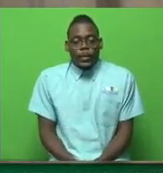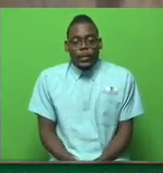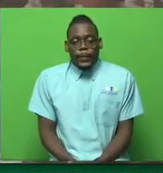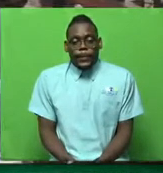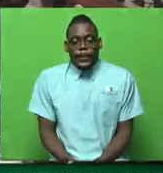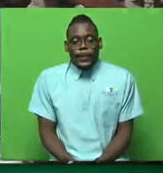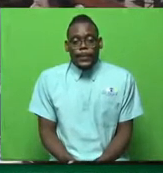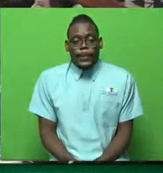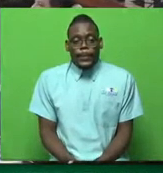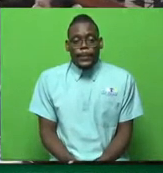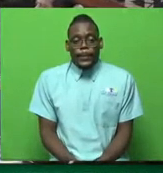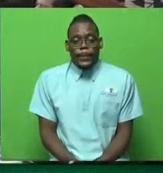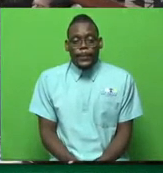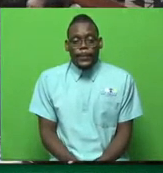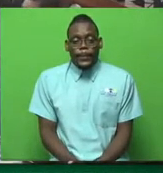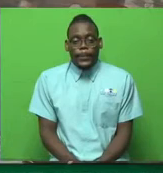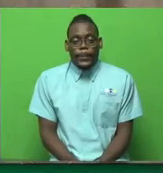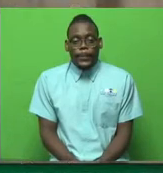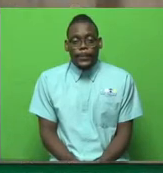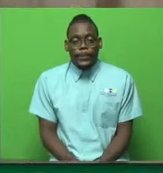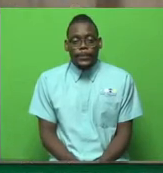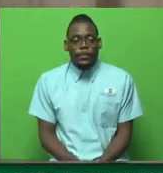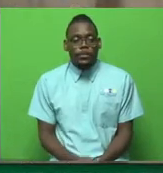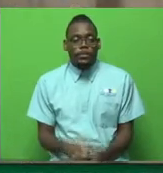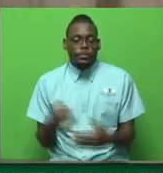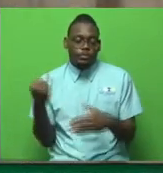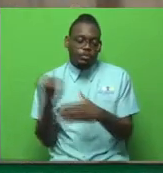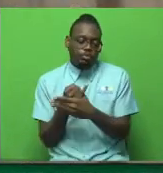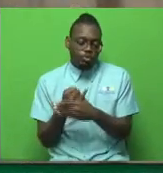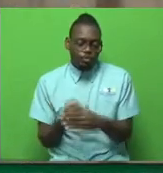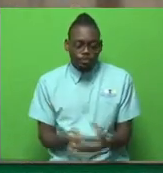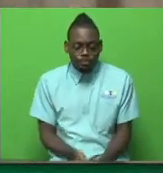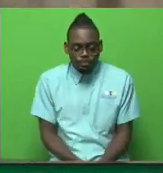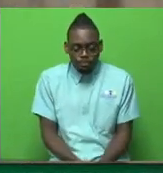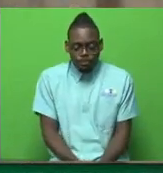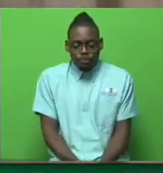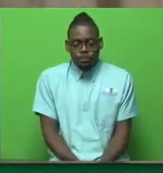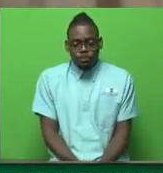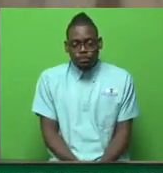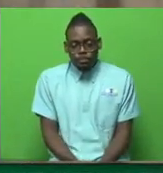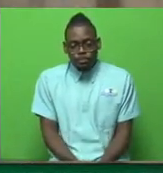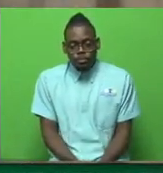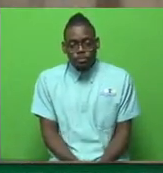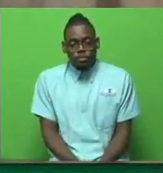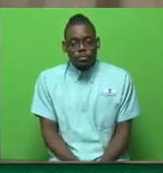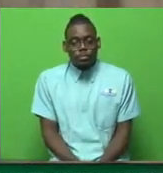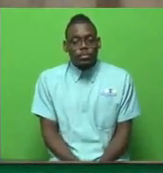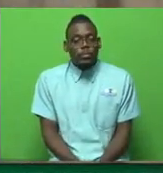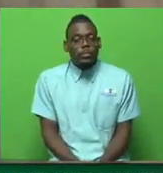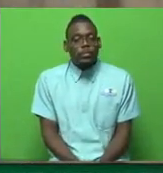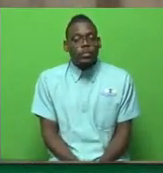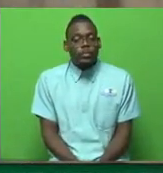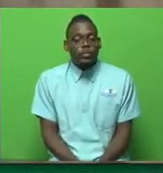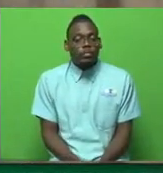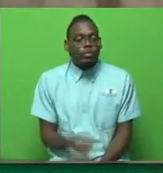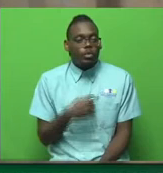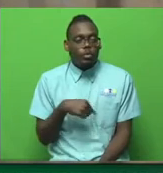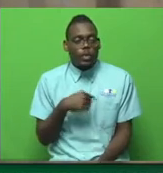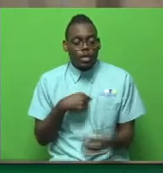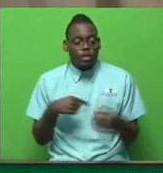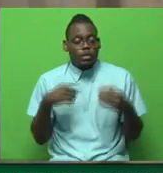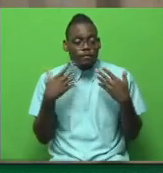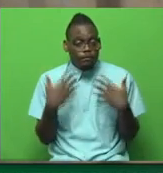okay proceed thank you for your protection Mr Deputy speaker I wish as I conclude to